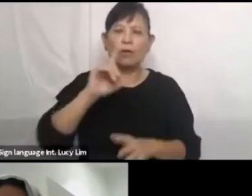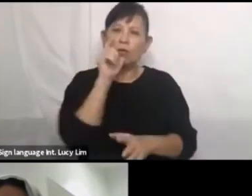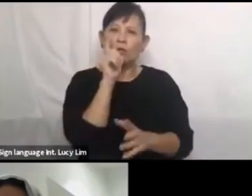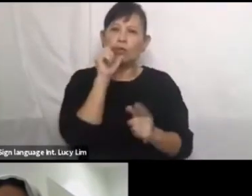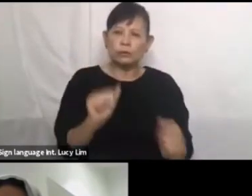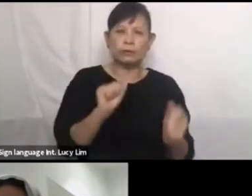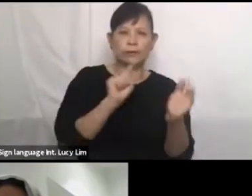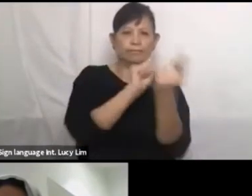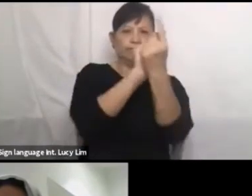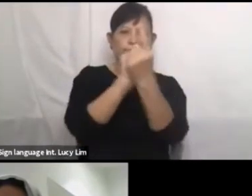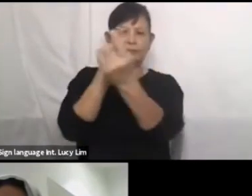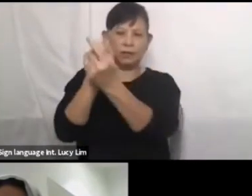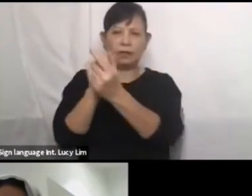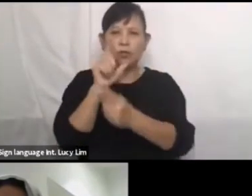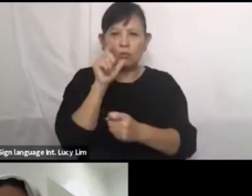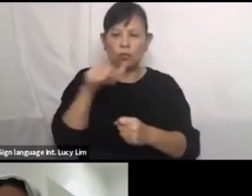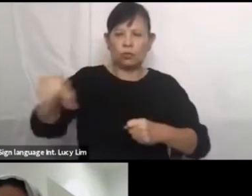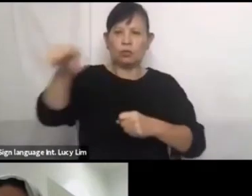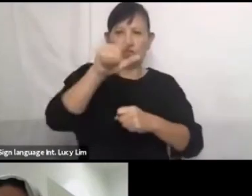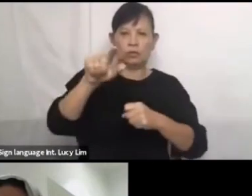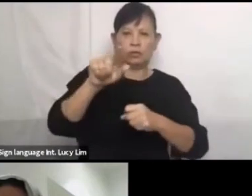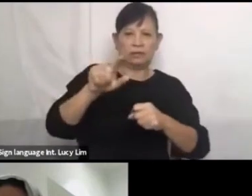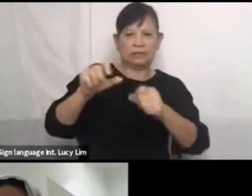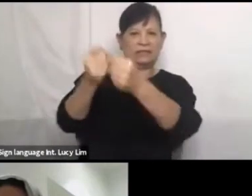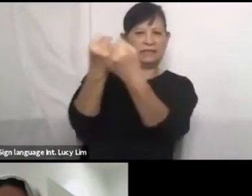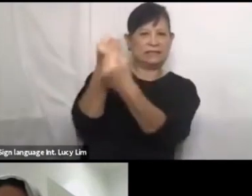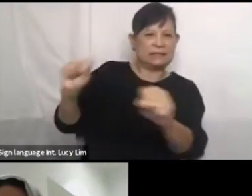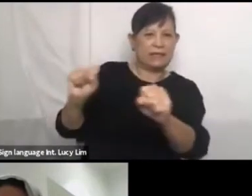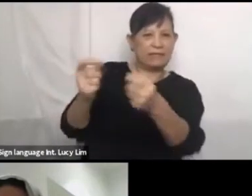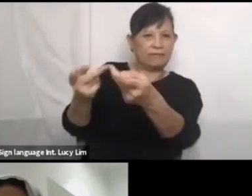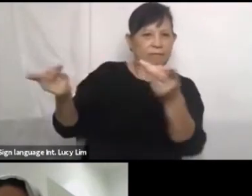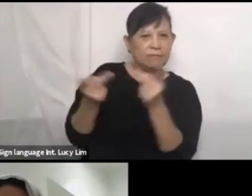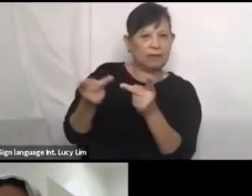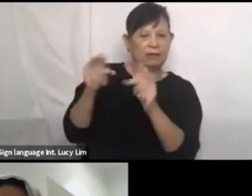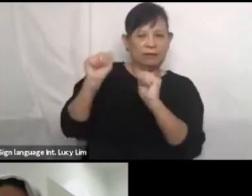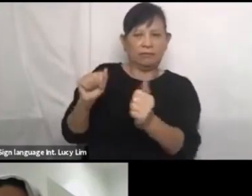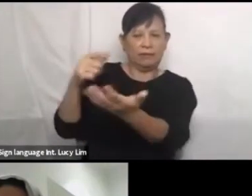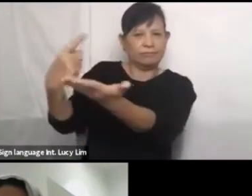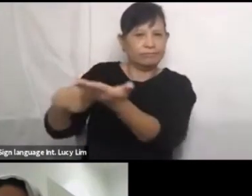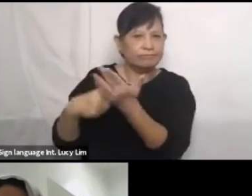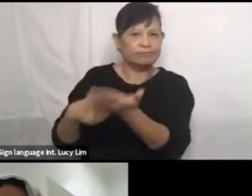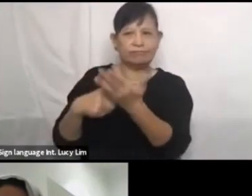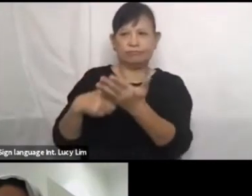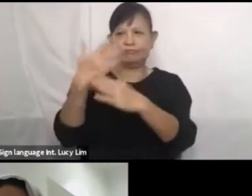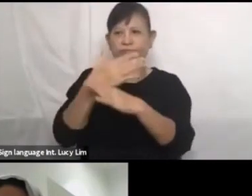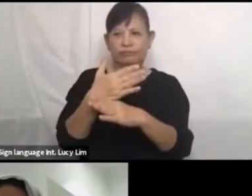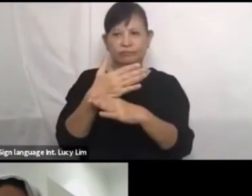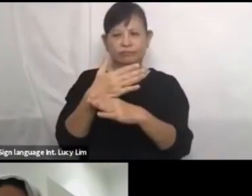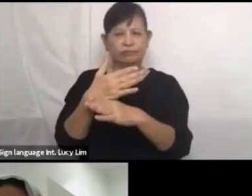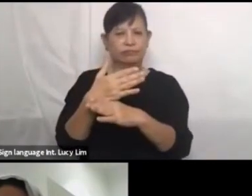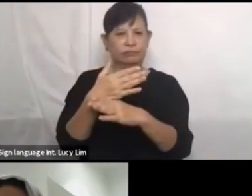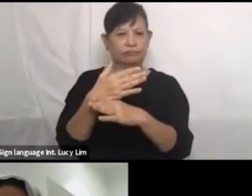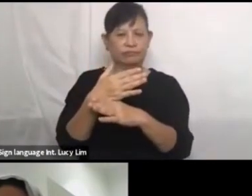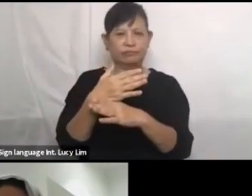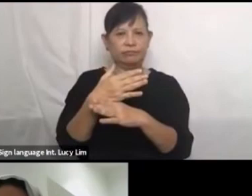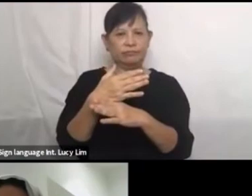the safe people within the network that they can actually talk about it to. What if a person